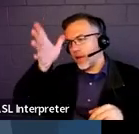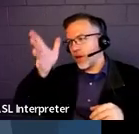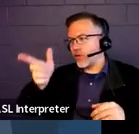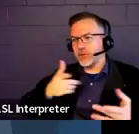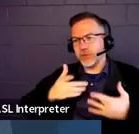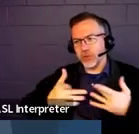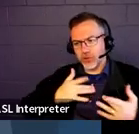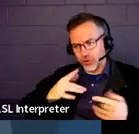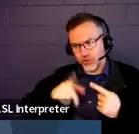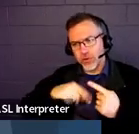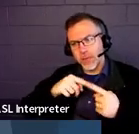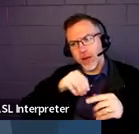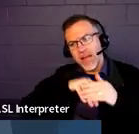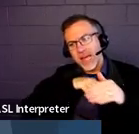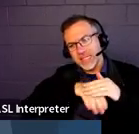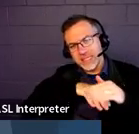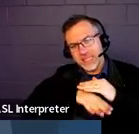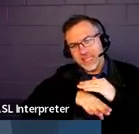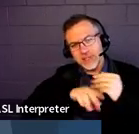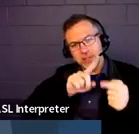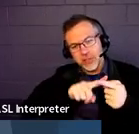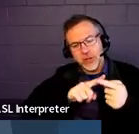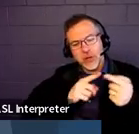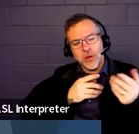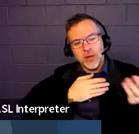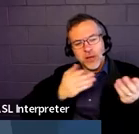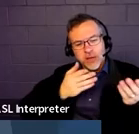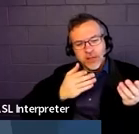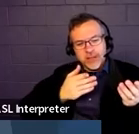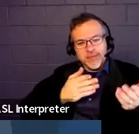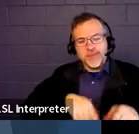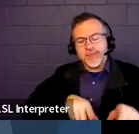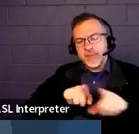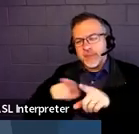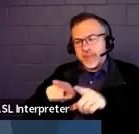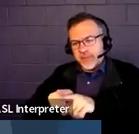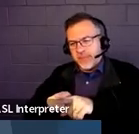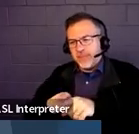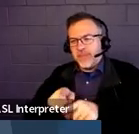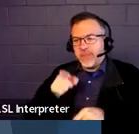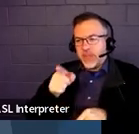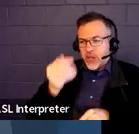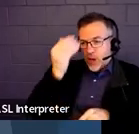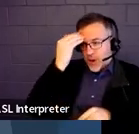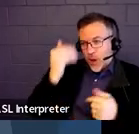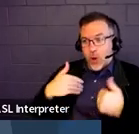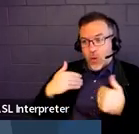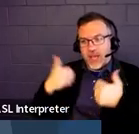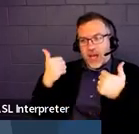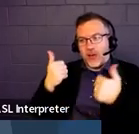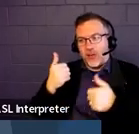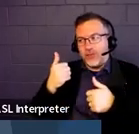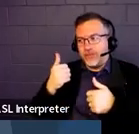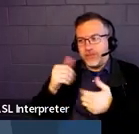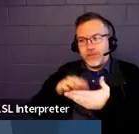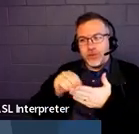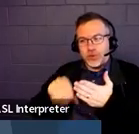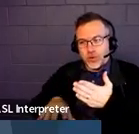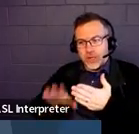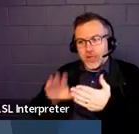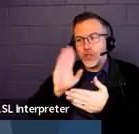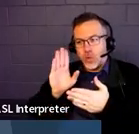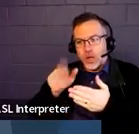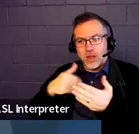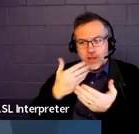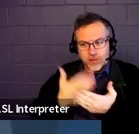about access to services, but you're also addressing the fact that you know those younger kids are going to not necessarily